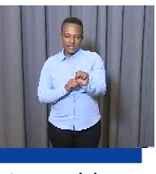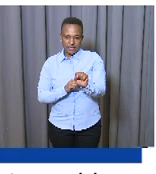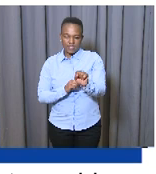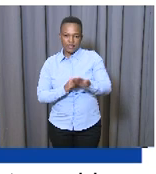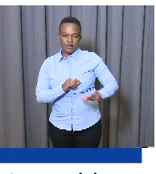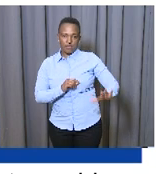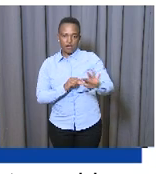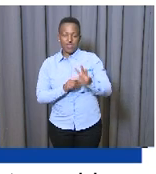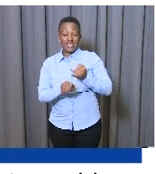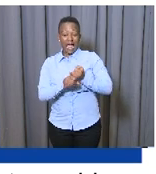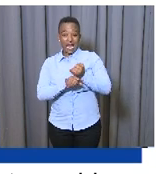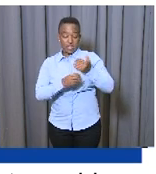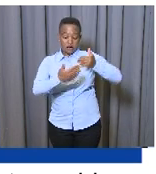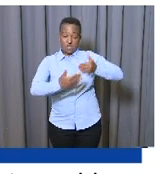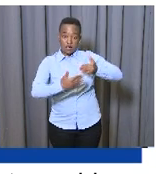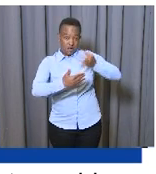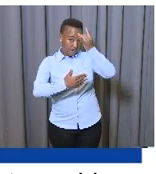In the early days, in that first